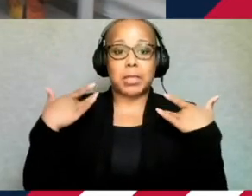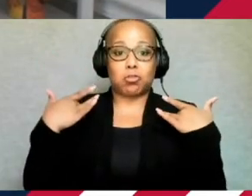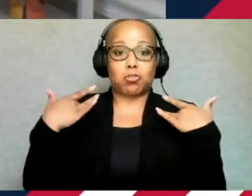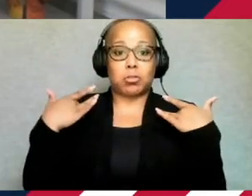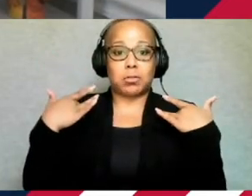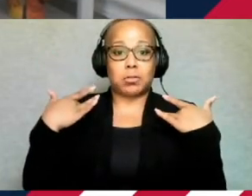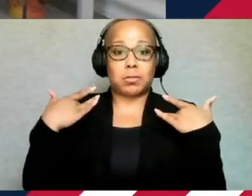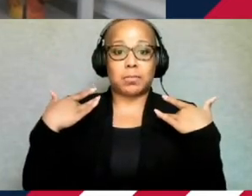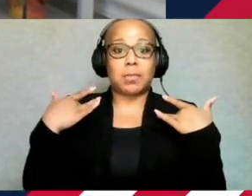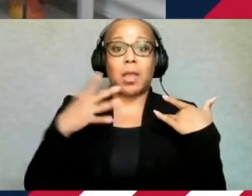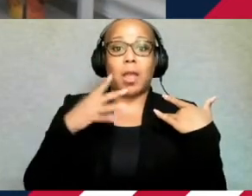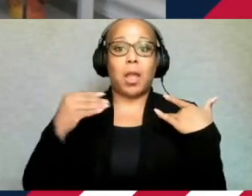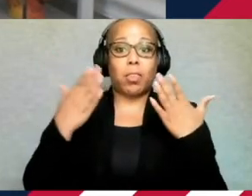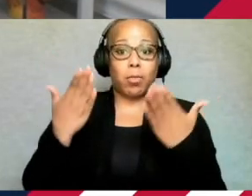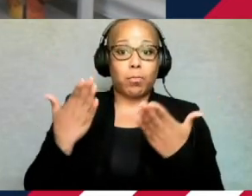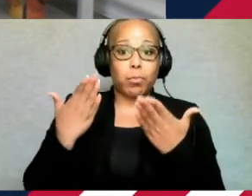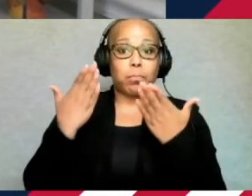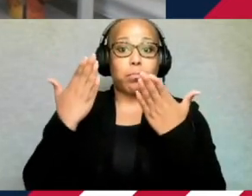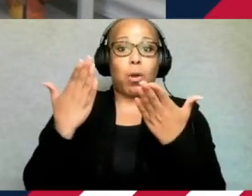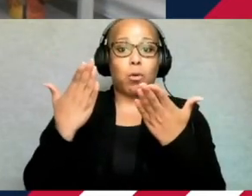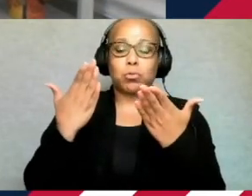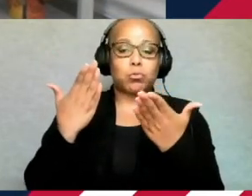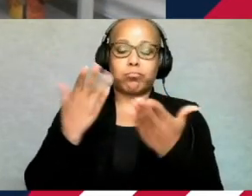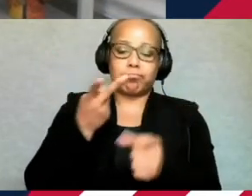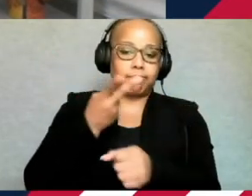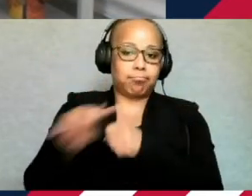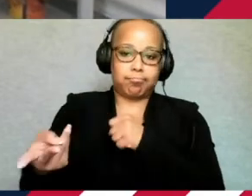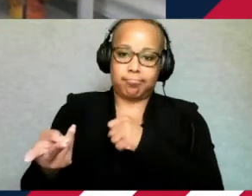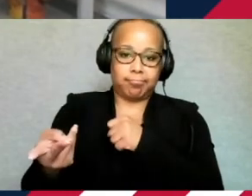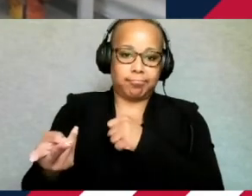and the proposal does not pass.